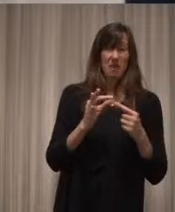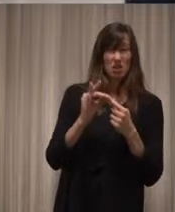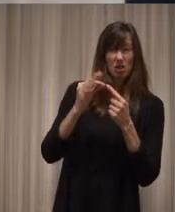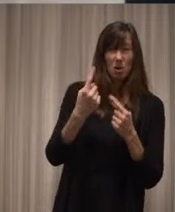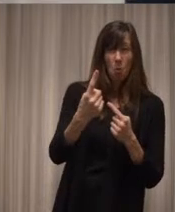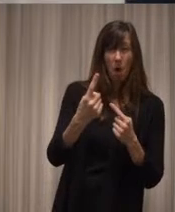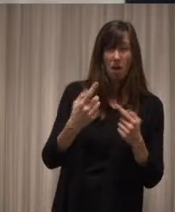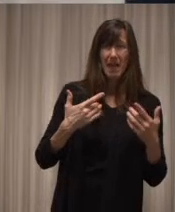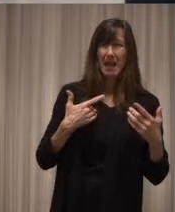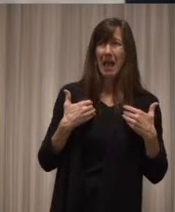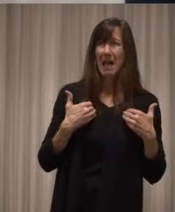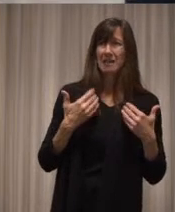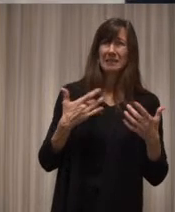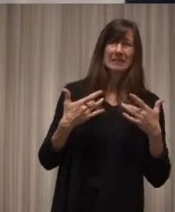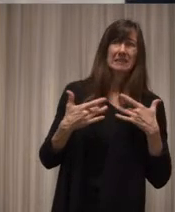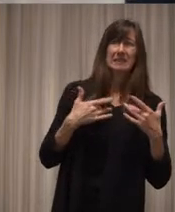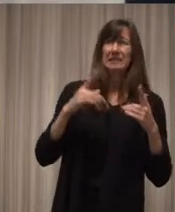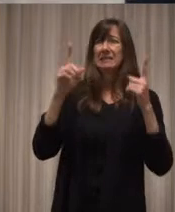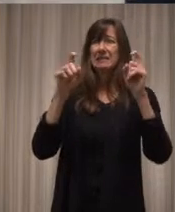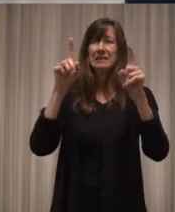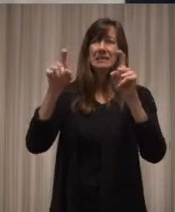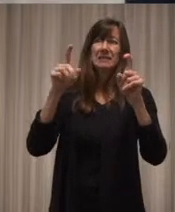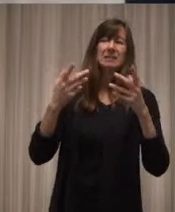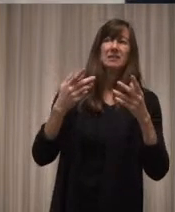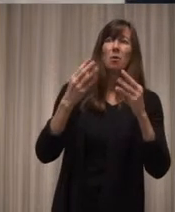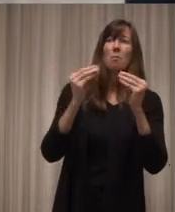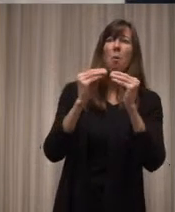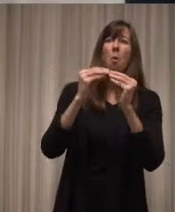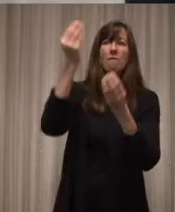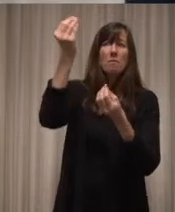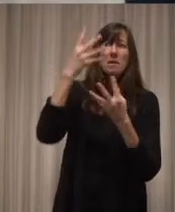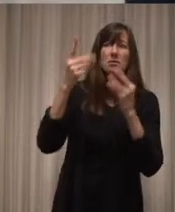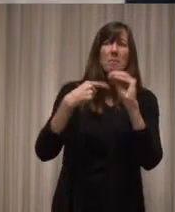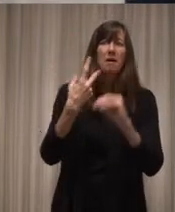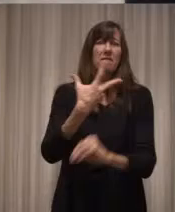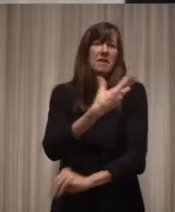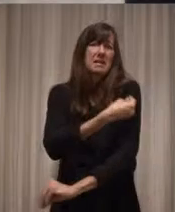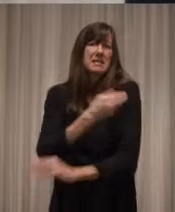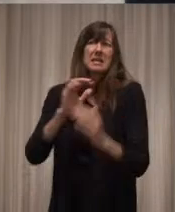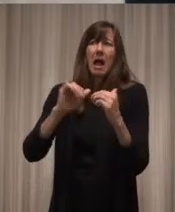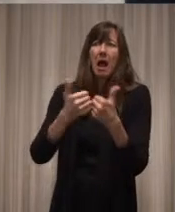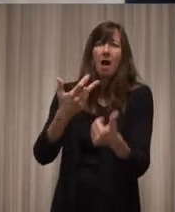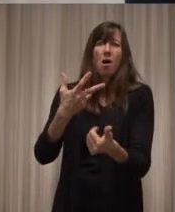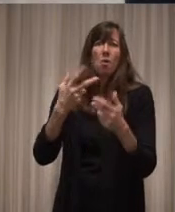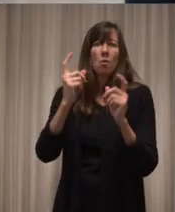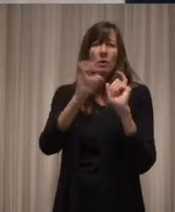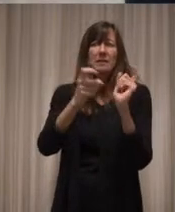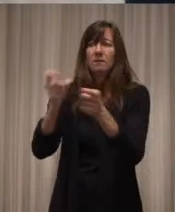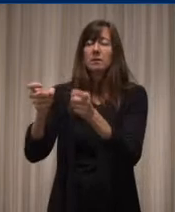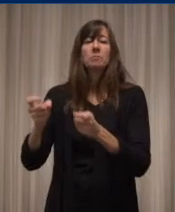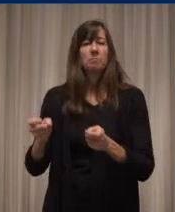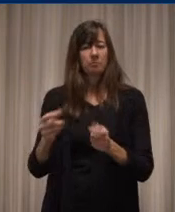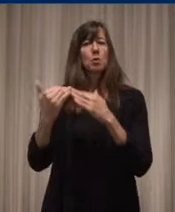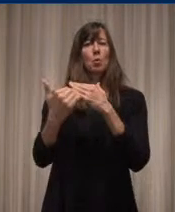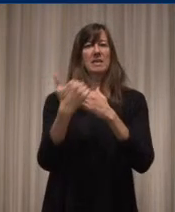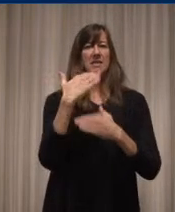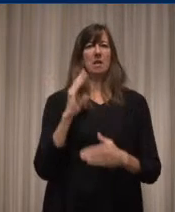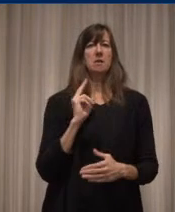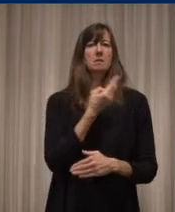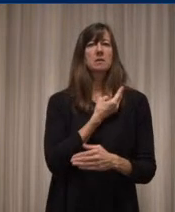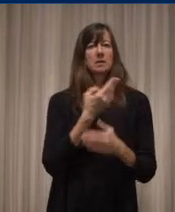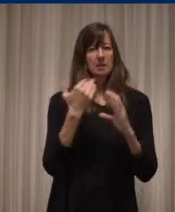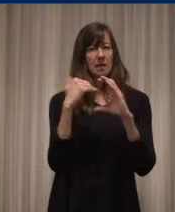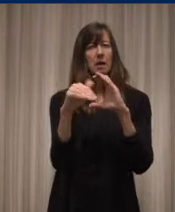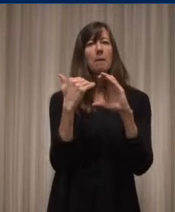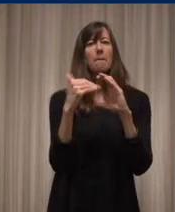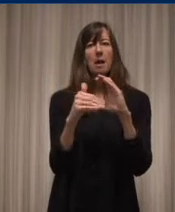or concerns or want more information about the vaccine and how it will be distributed, you can actually send us an email. The email is